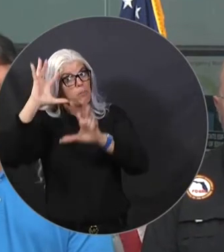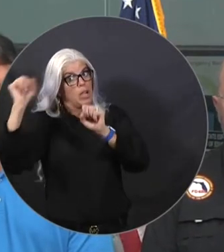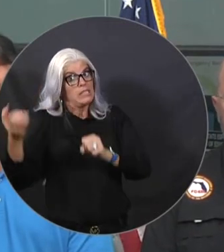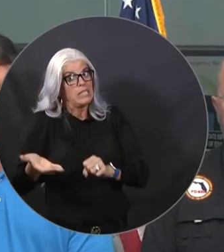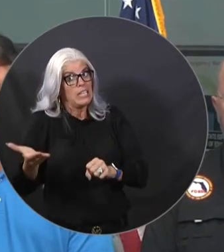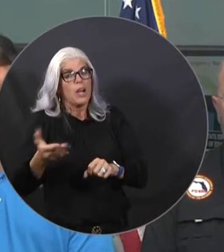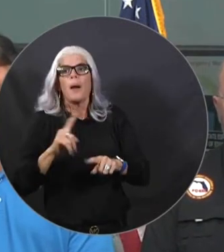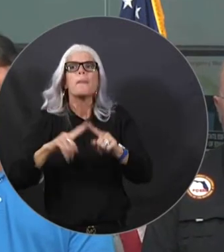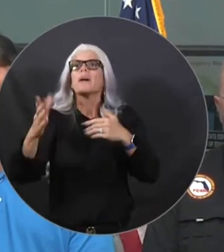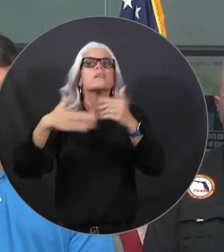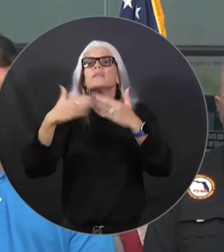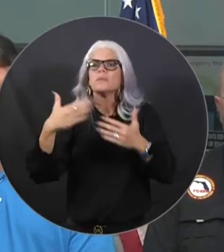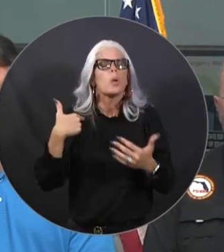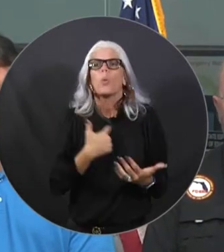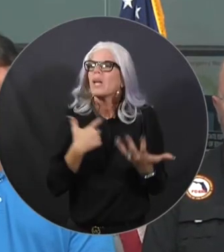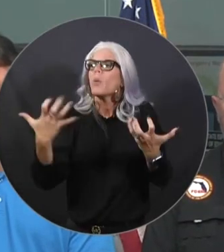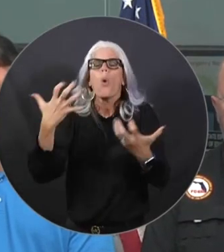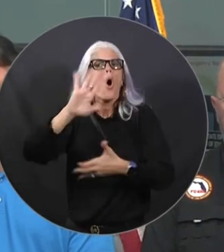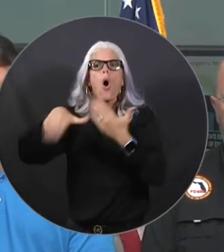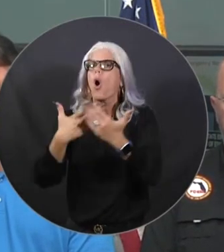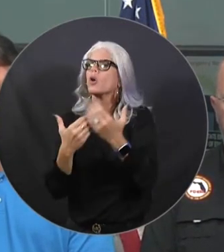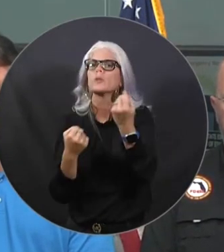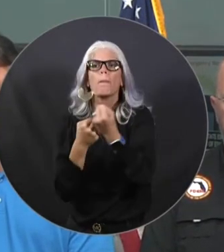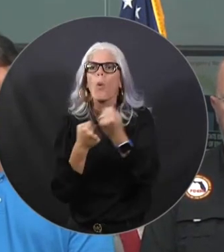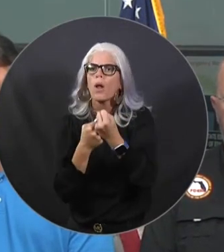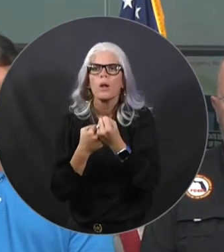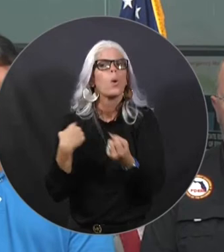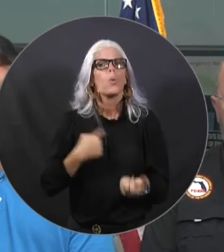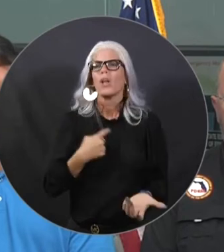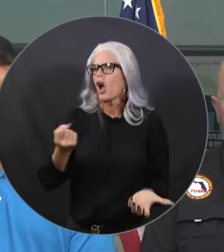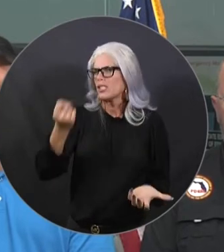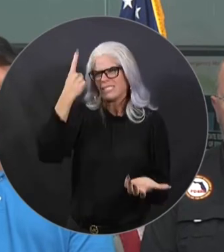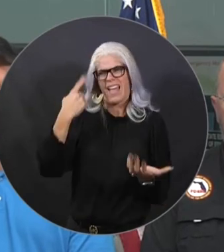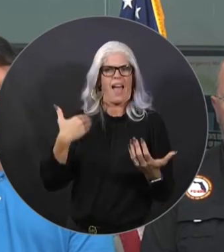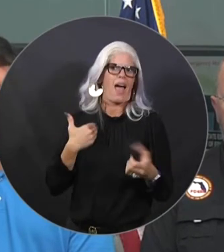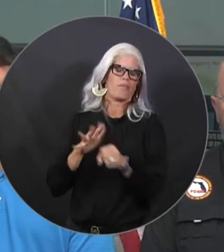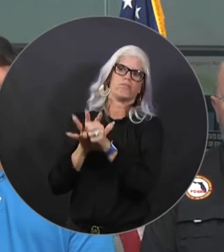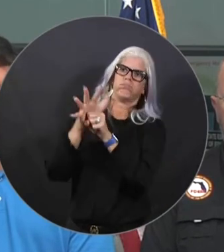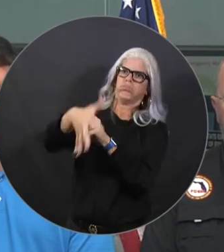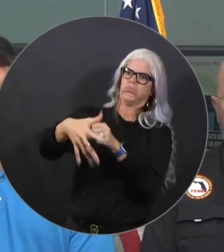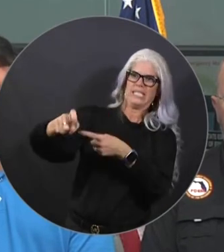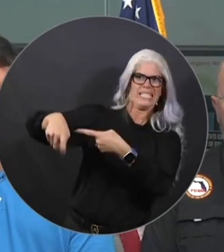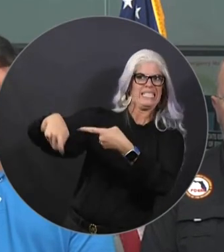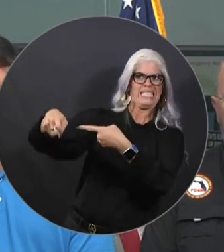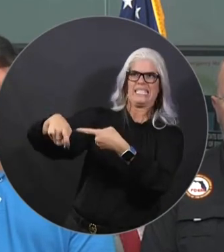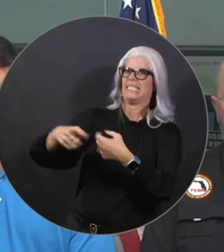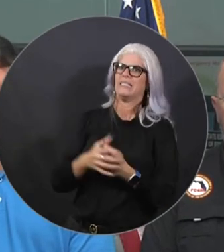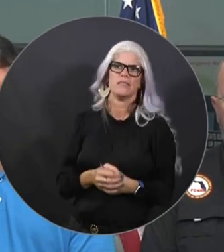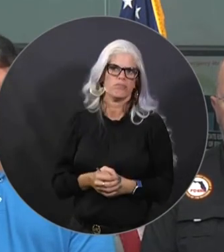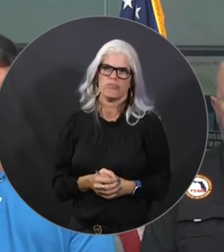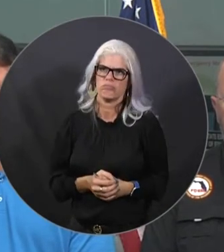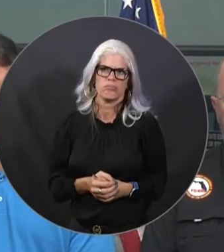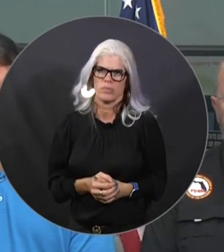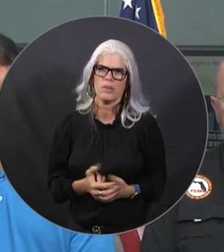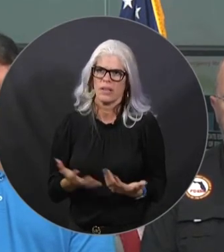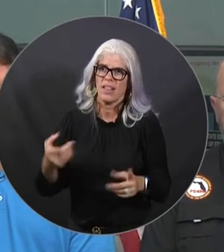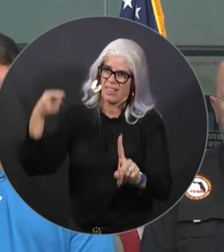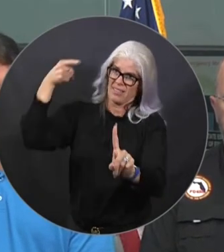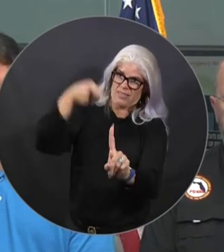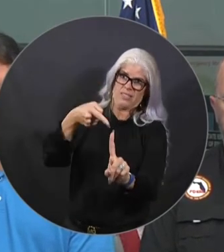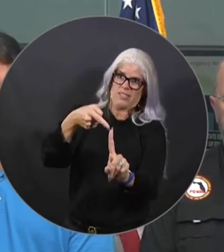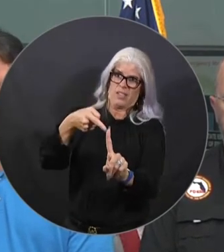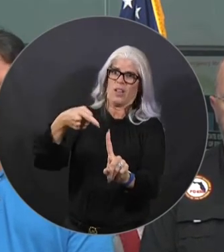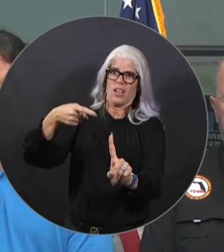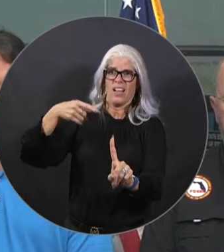get, because we understand that there's a lot of need out there. And these are good communities. You know, the thing is these are resilient